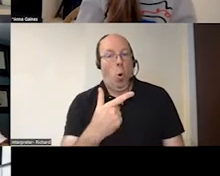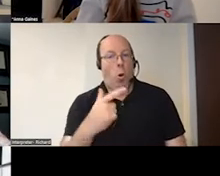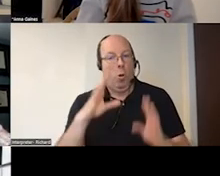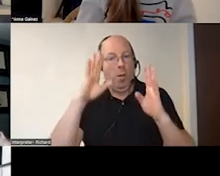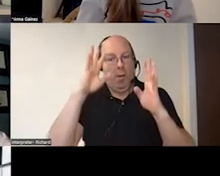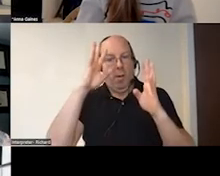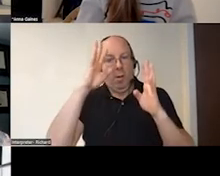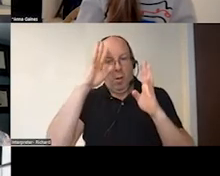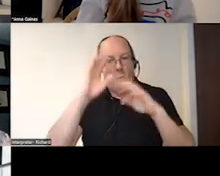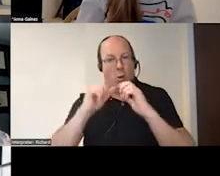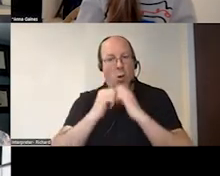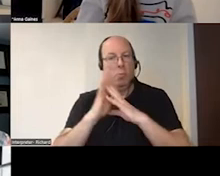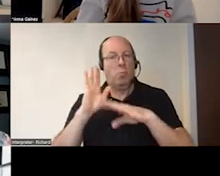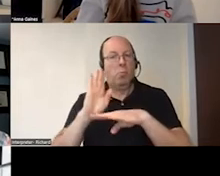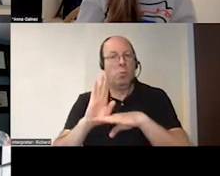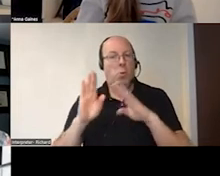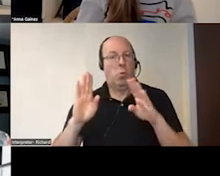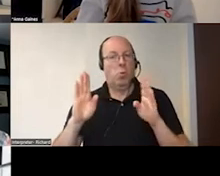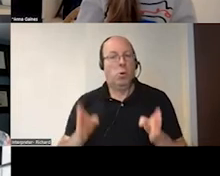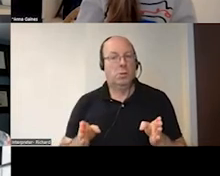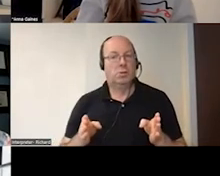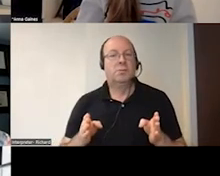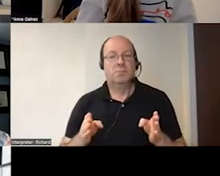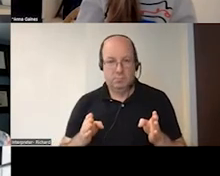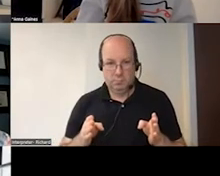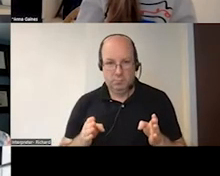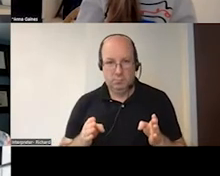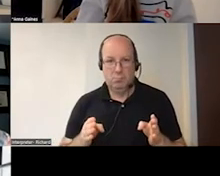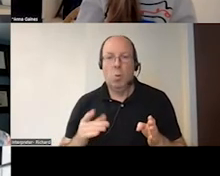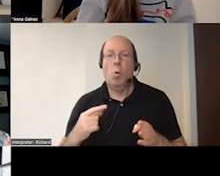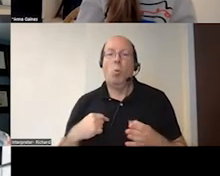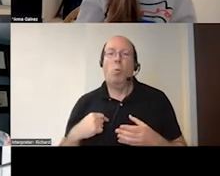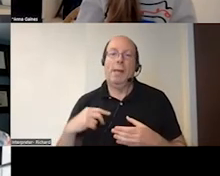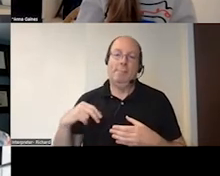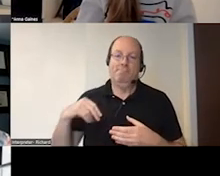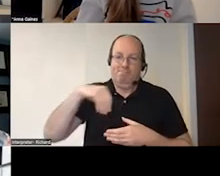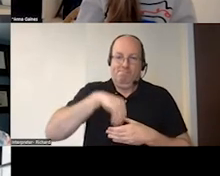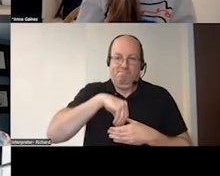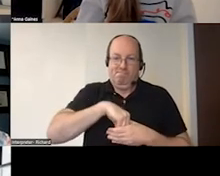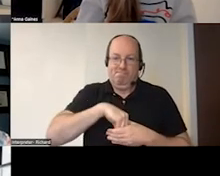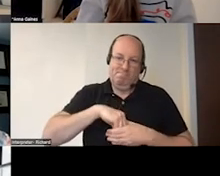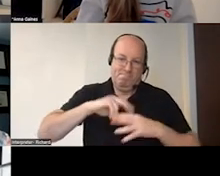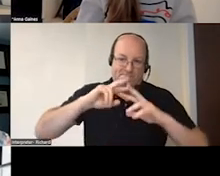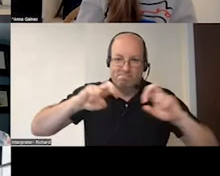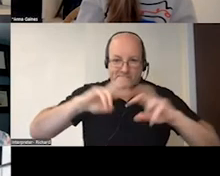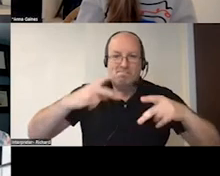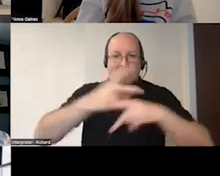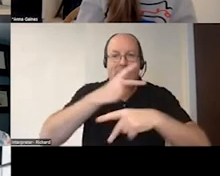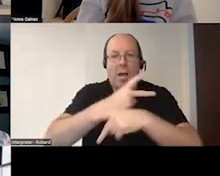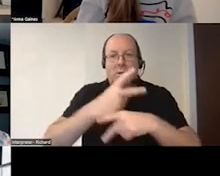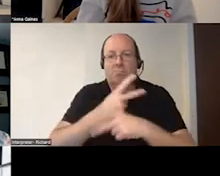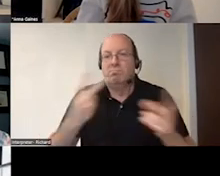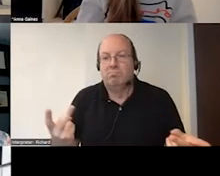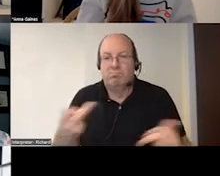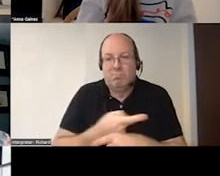panel we're just natural figure outers. I like to call it. They're just problems all the time and you have to figure them